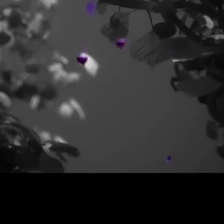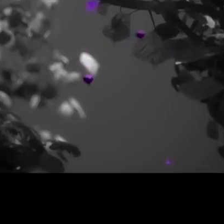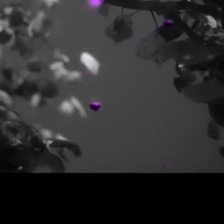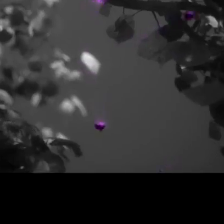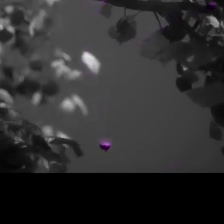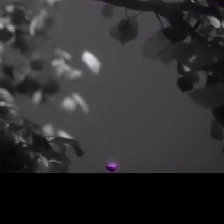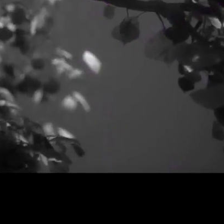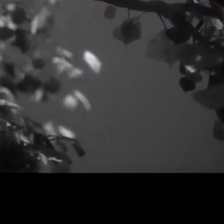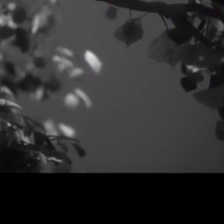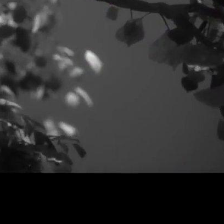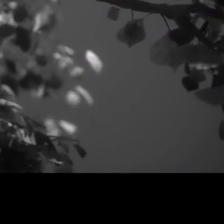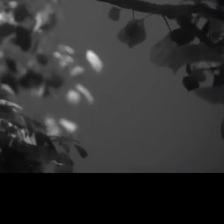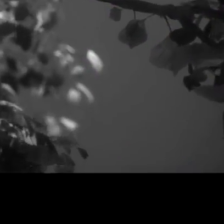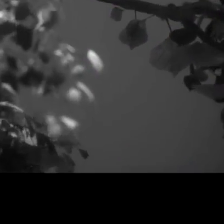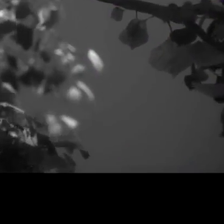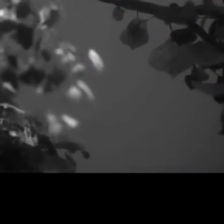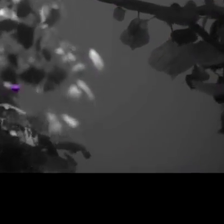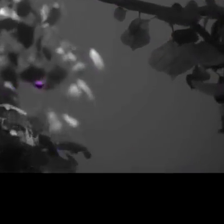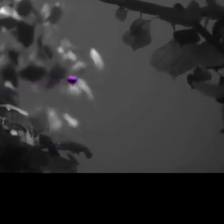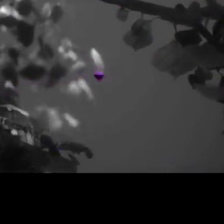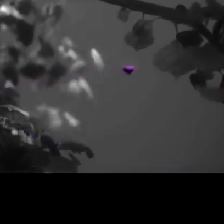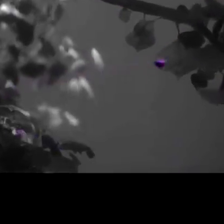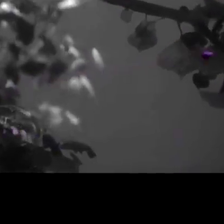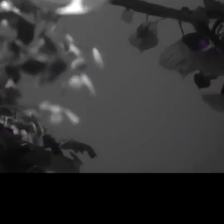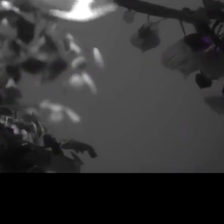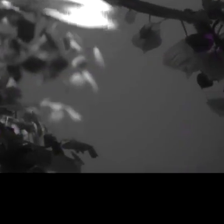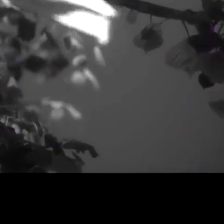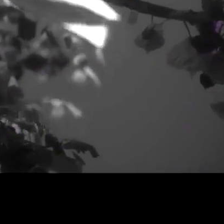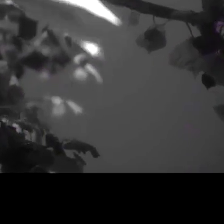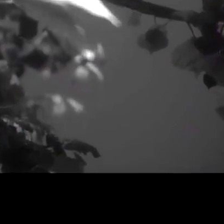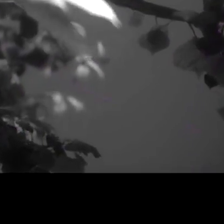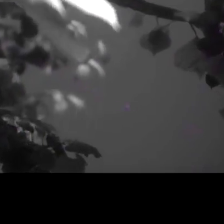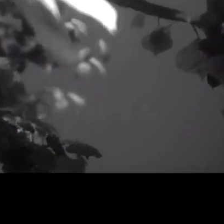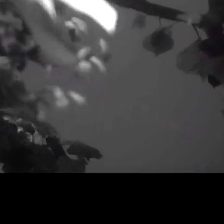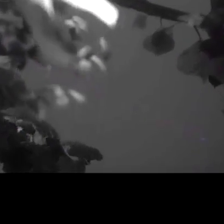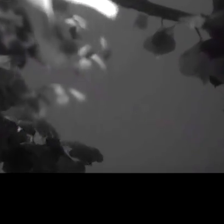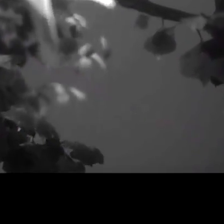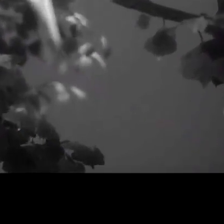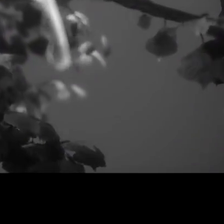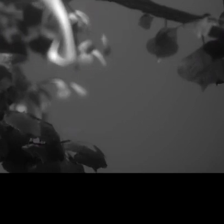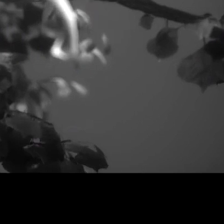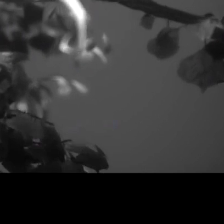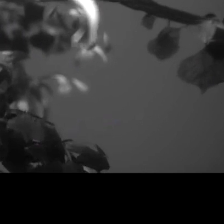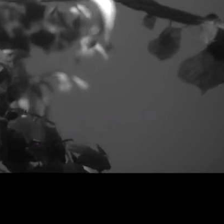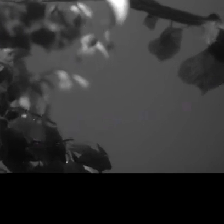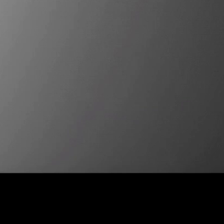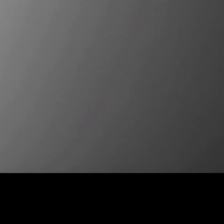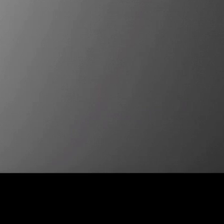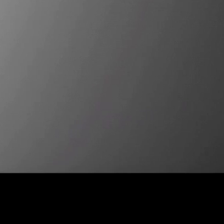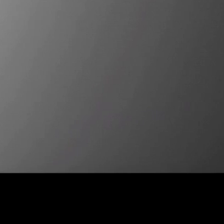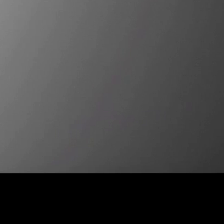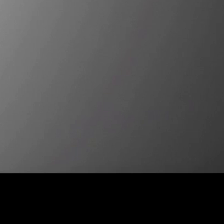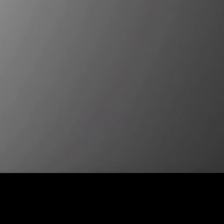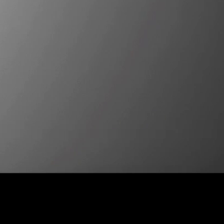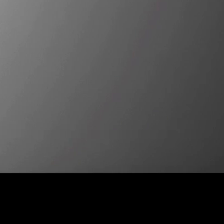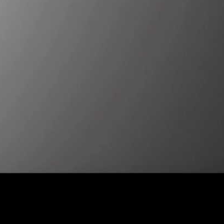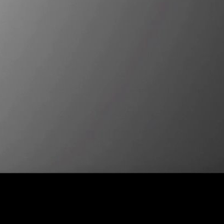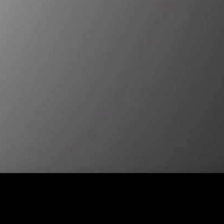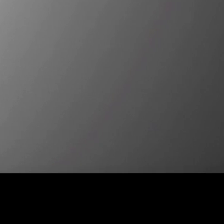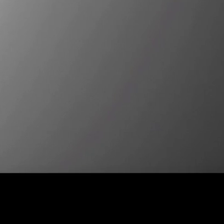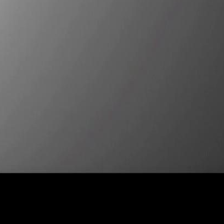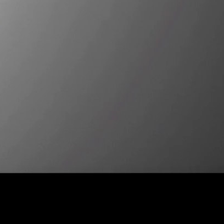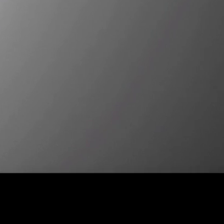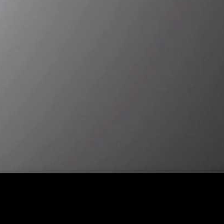He is the Father's Son, Savior of the world, and substitute for our sins. More loving,